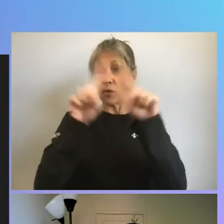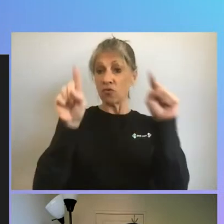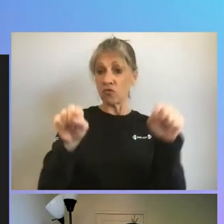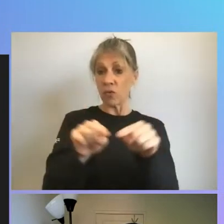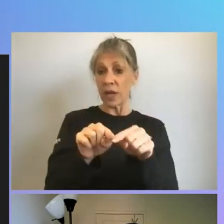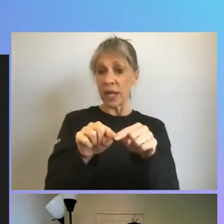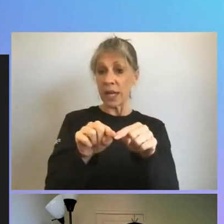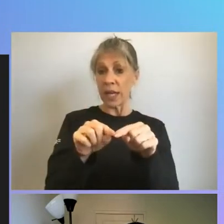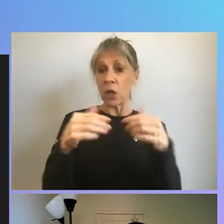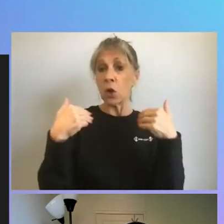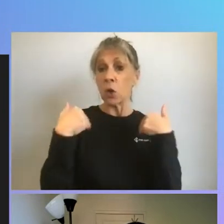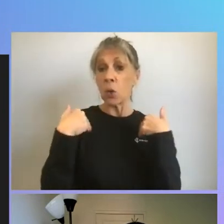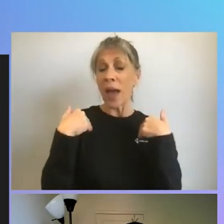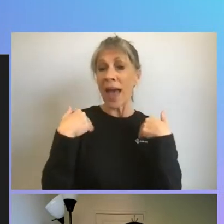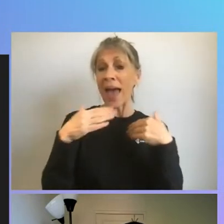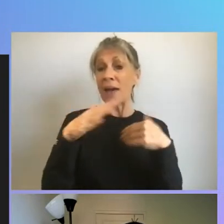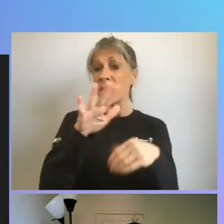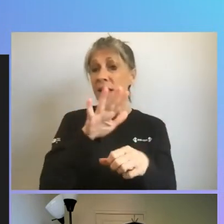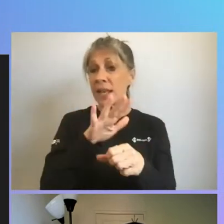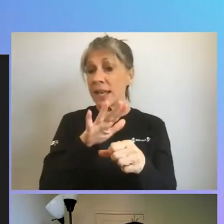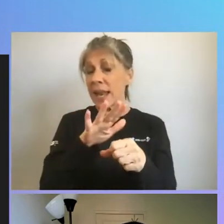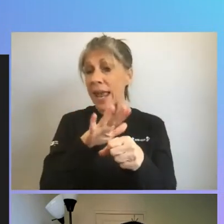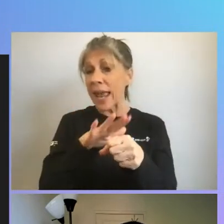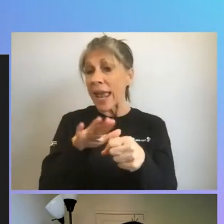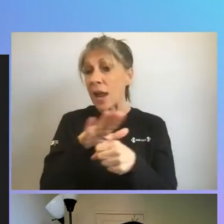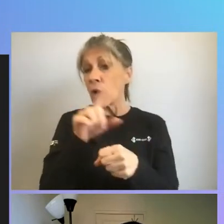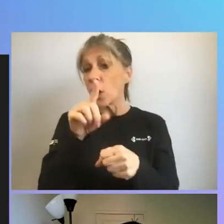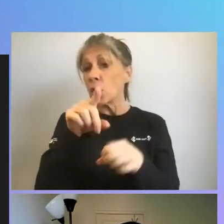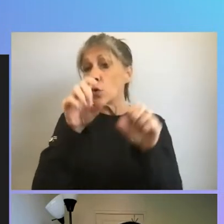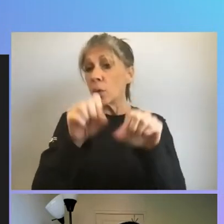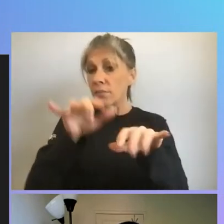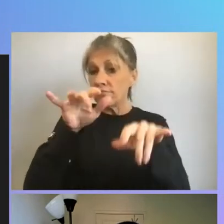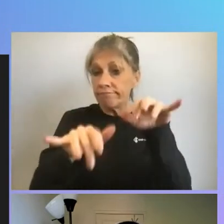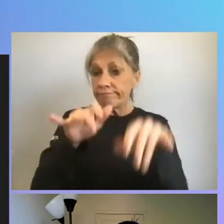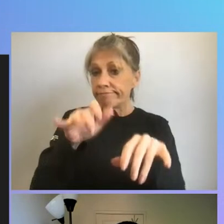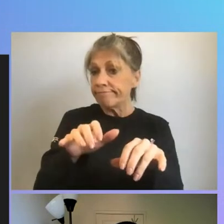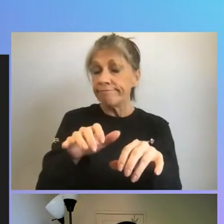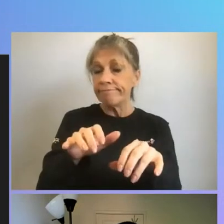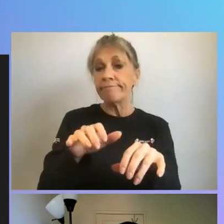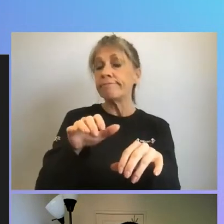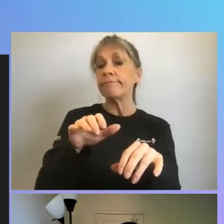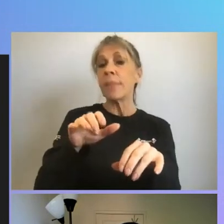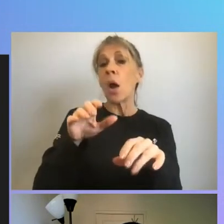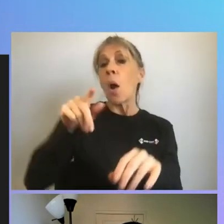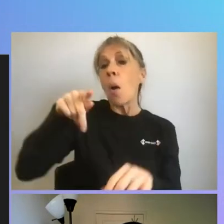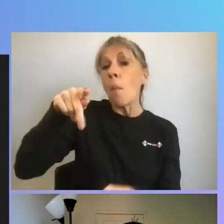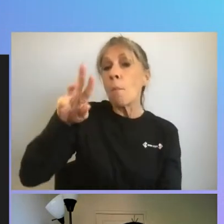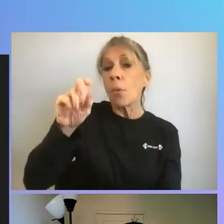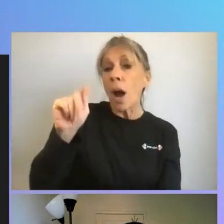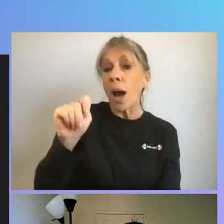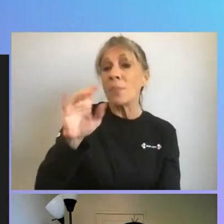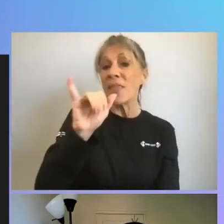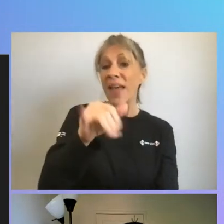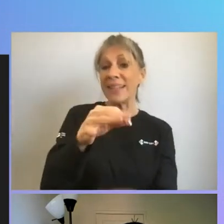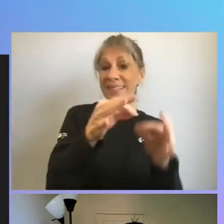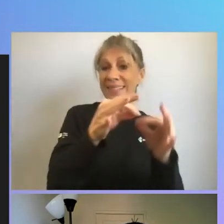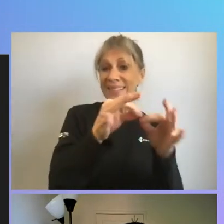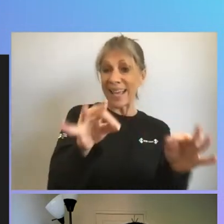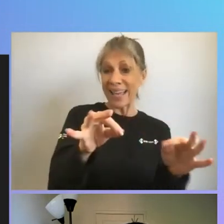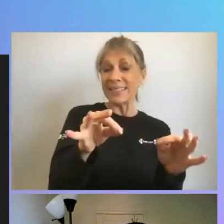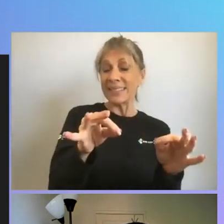have an area where the users can type their prompt for the image. So the prompt is the text